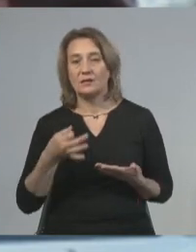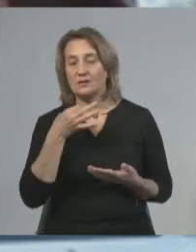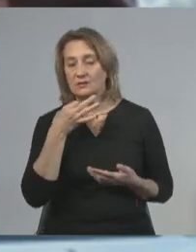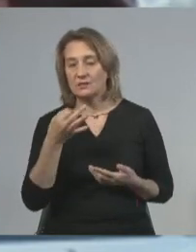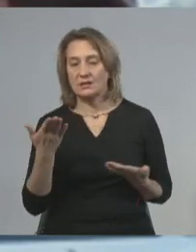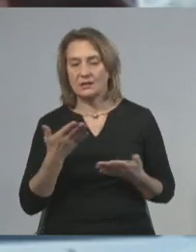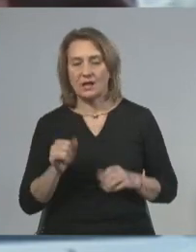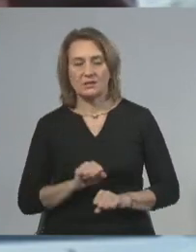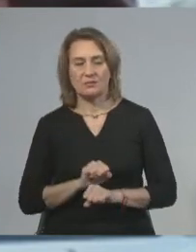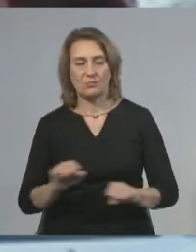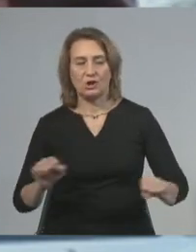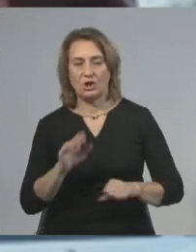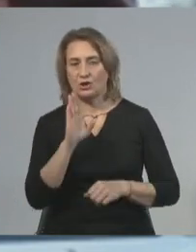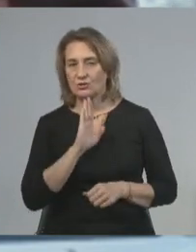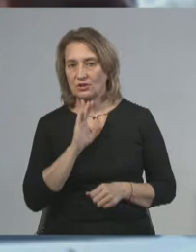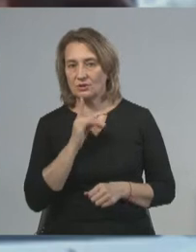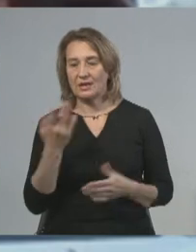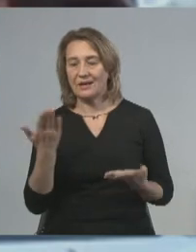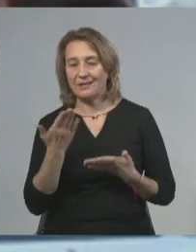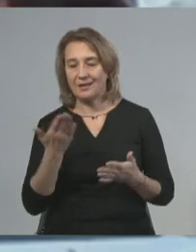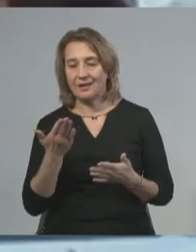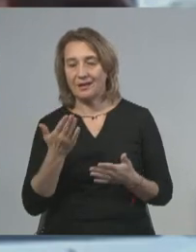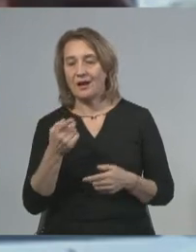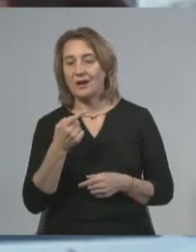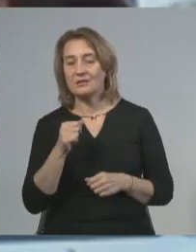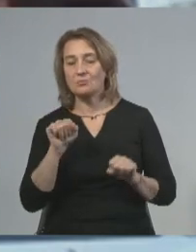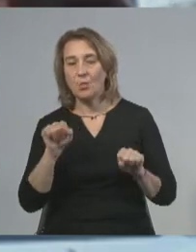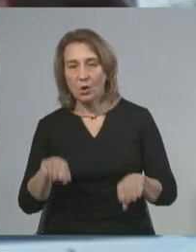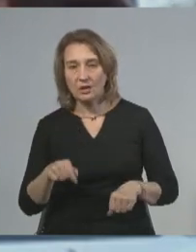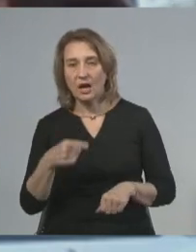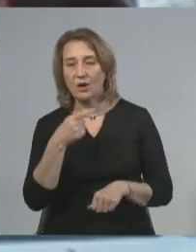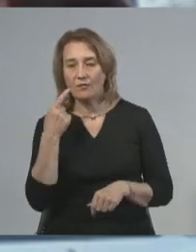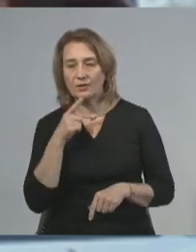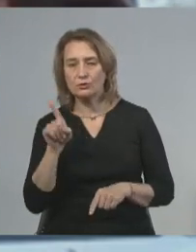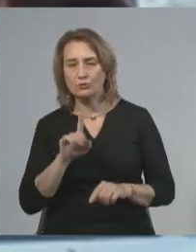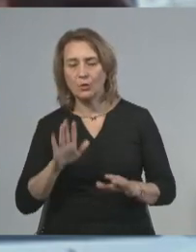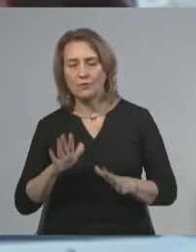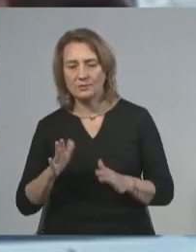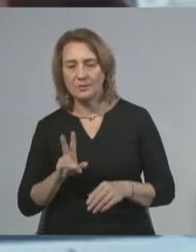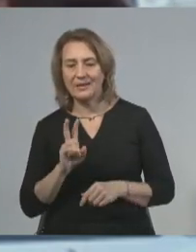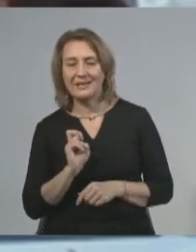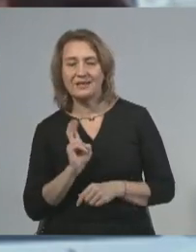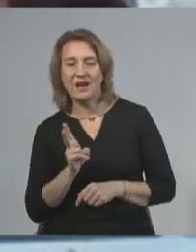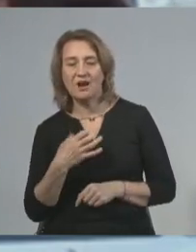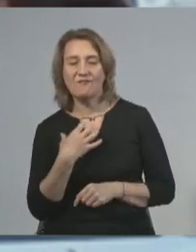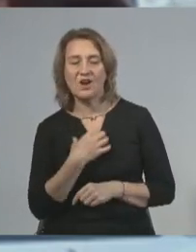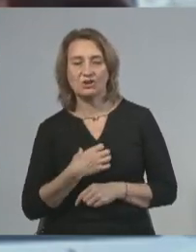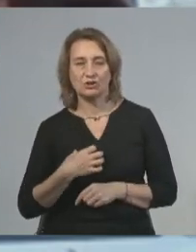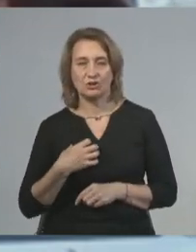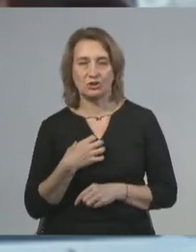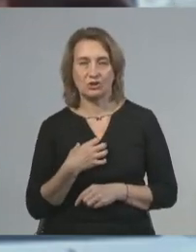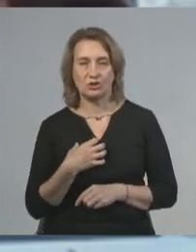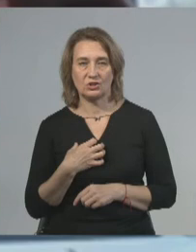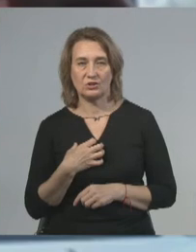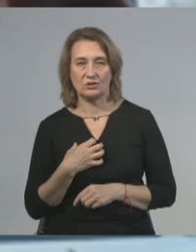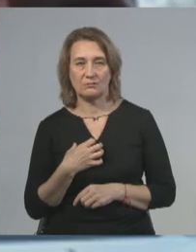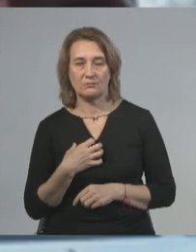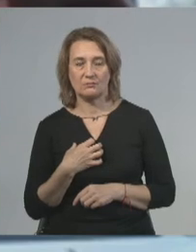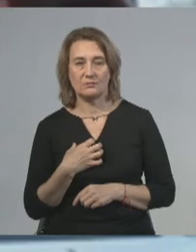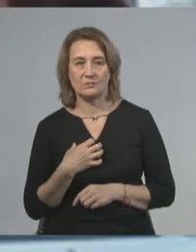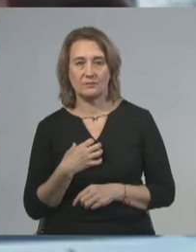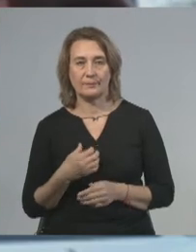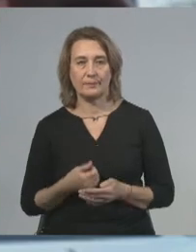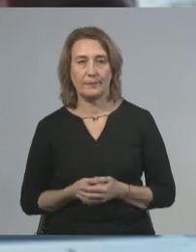what was going on and how important on one hand is to protect her daughter which is of course the most important